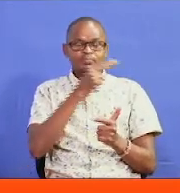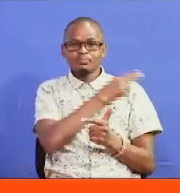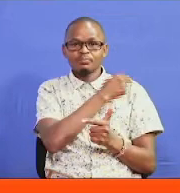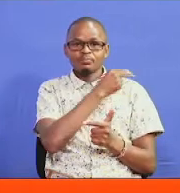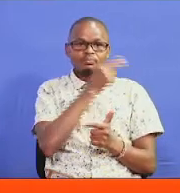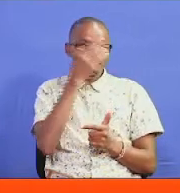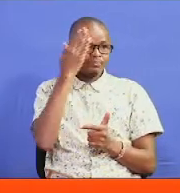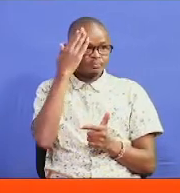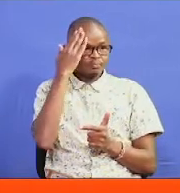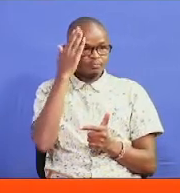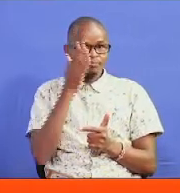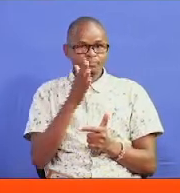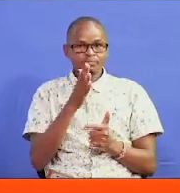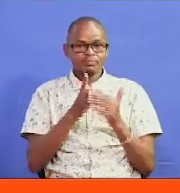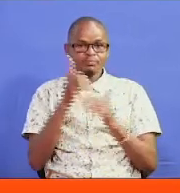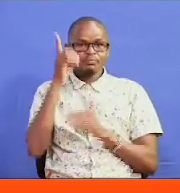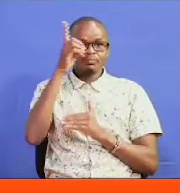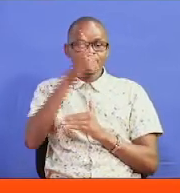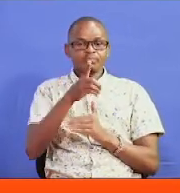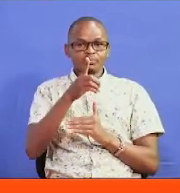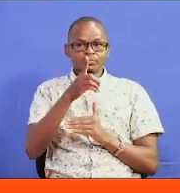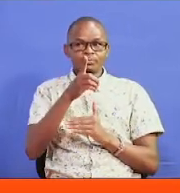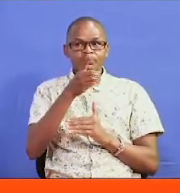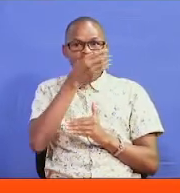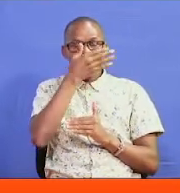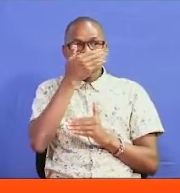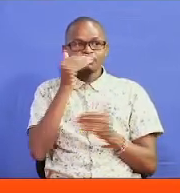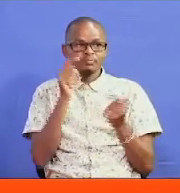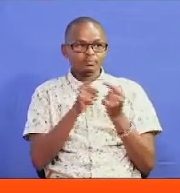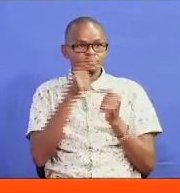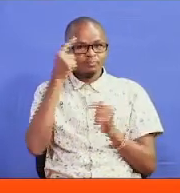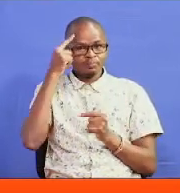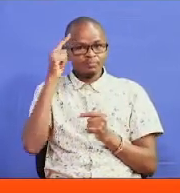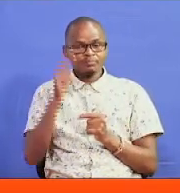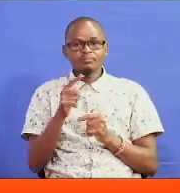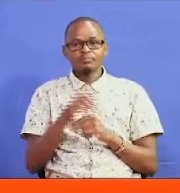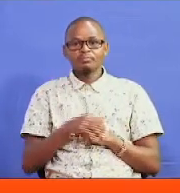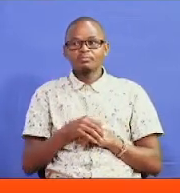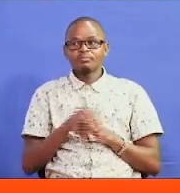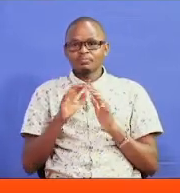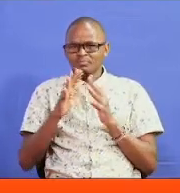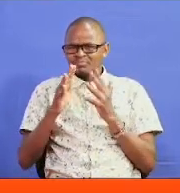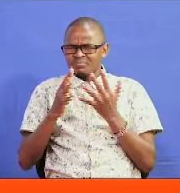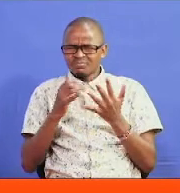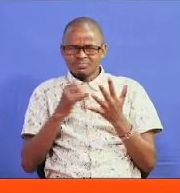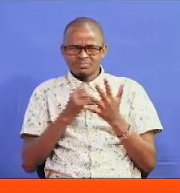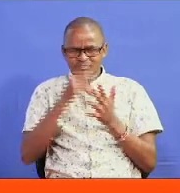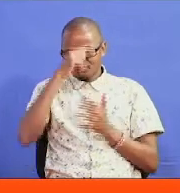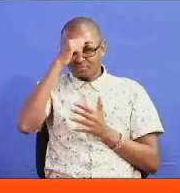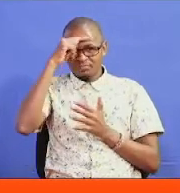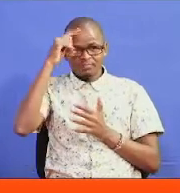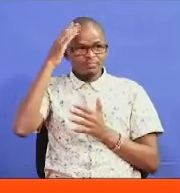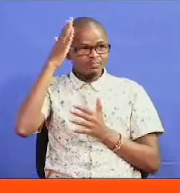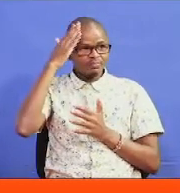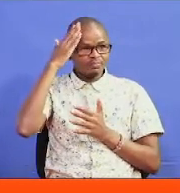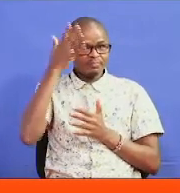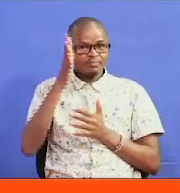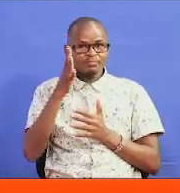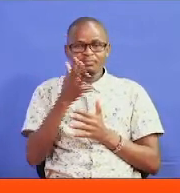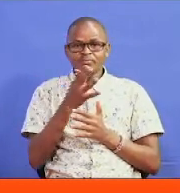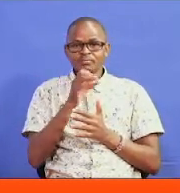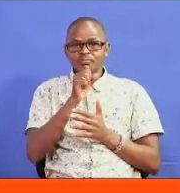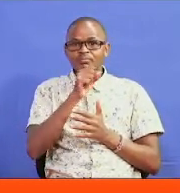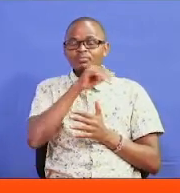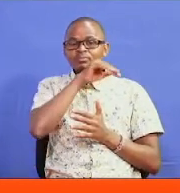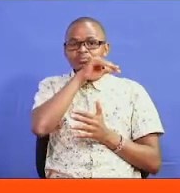they know the direct, of course, probably the best diagnosis for you. How is it? Because now, assuming you are bitten by